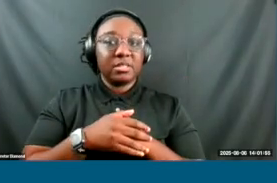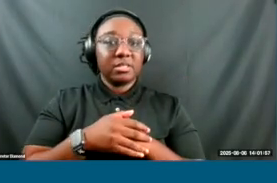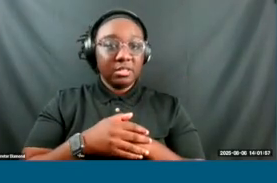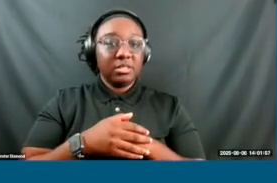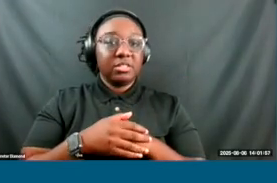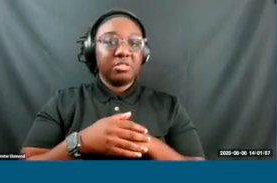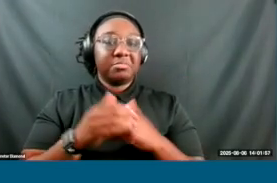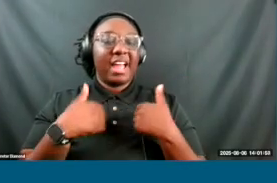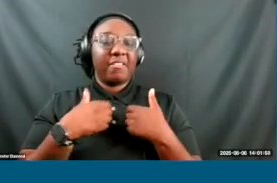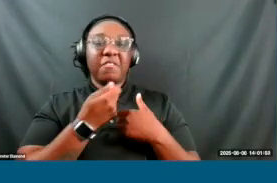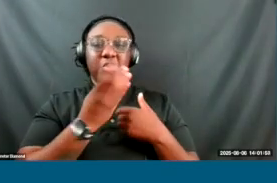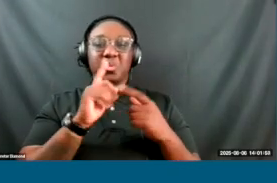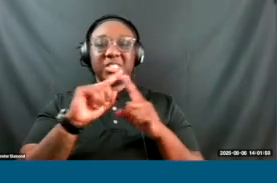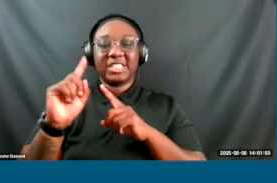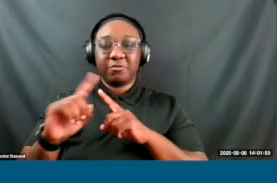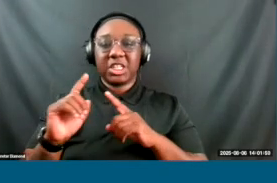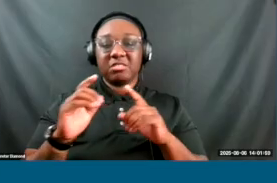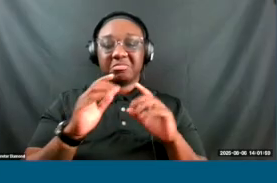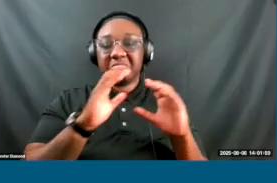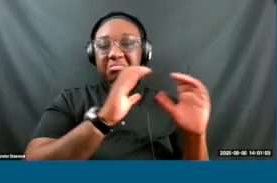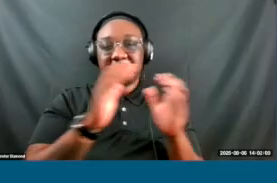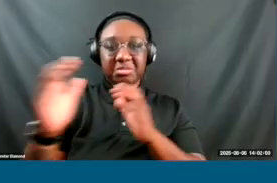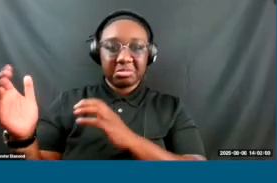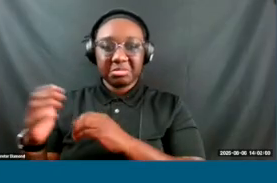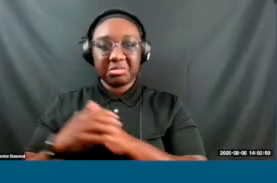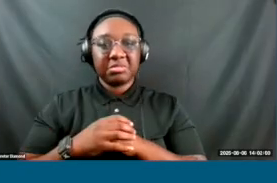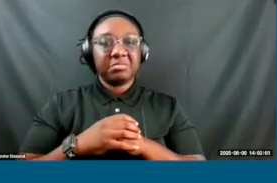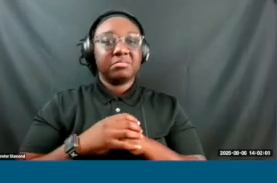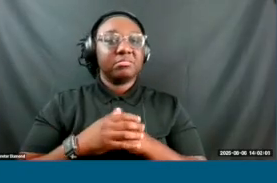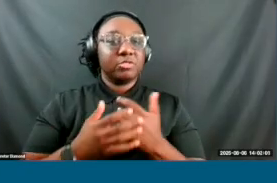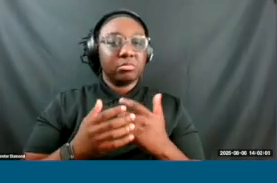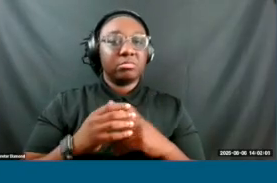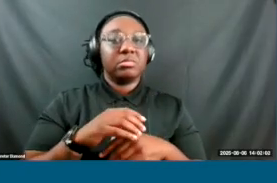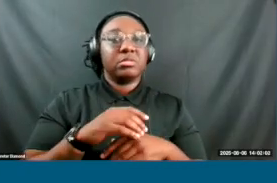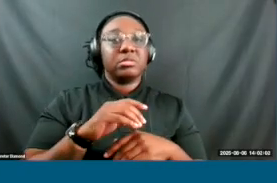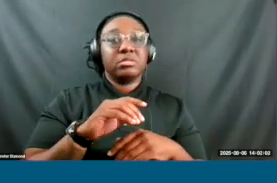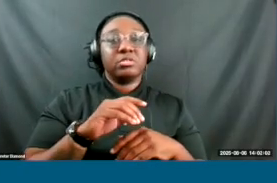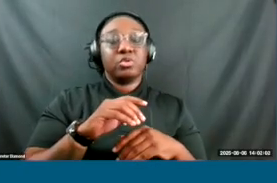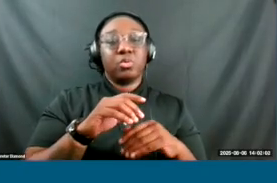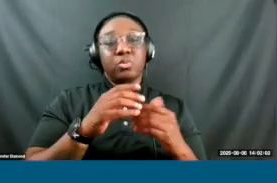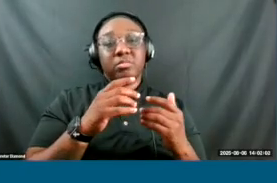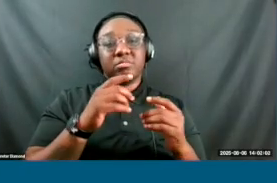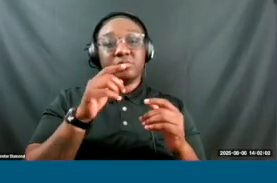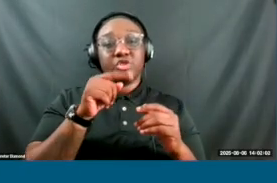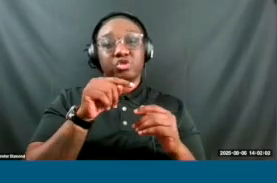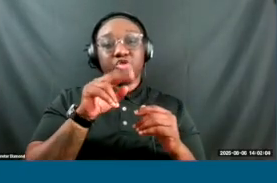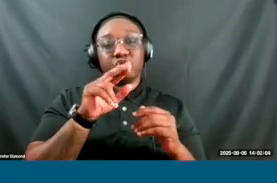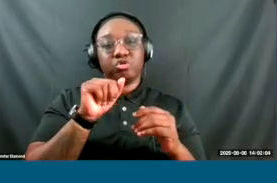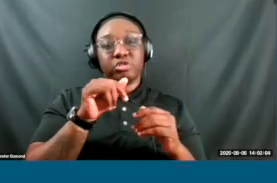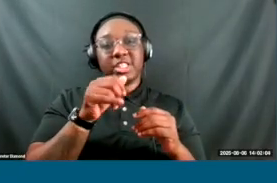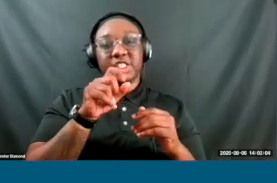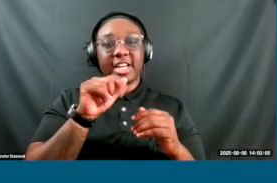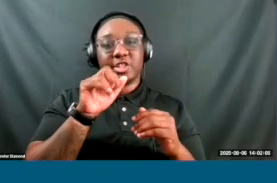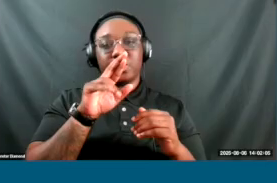California's light-duty zero-emission vehicle market, including a trajectory analysis to reaching 2030